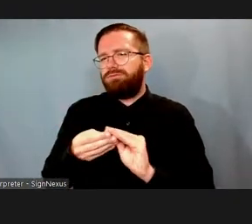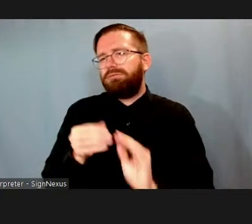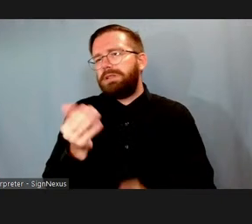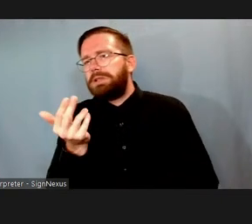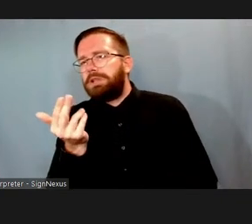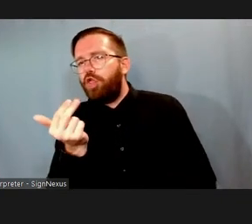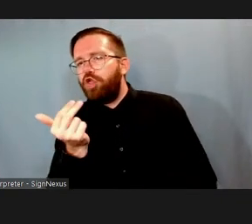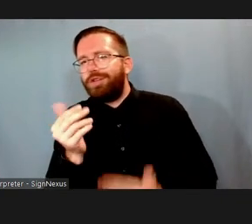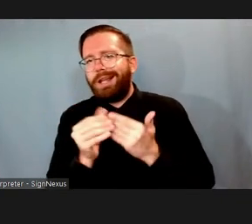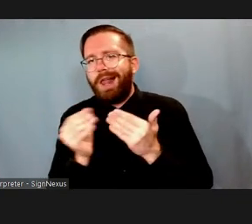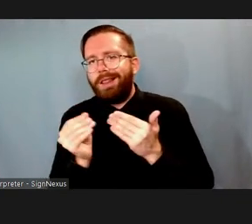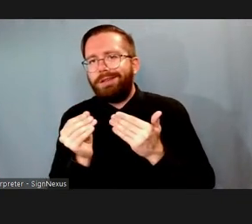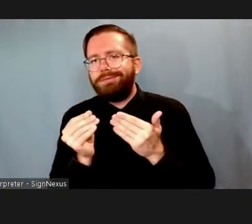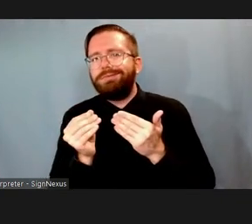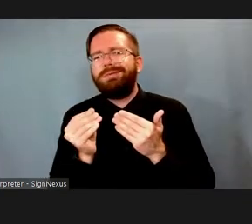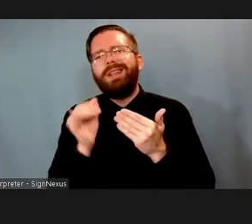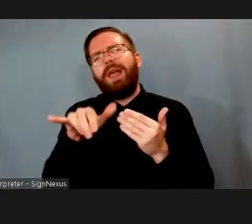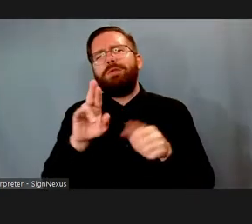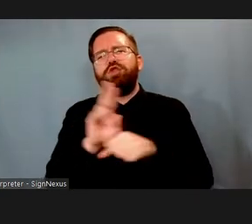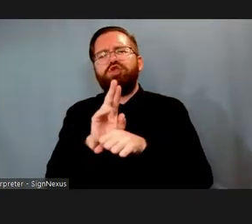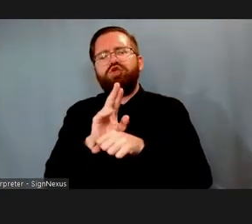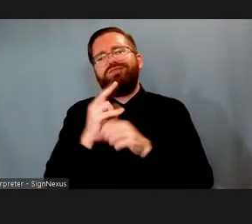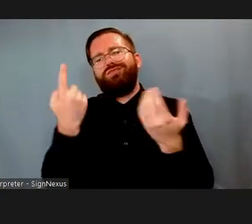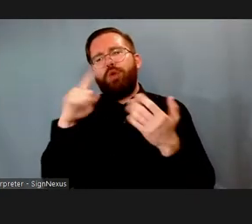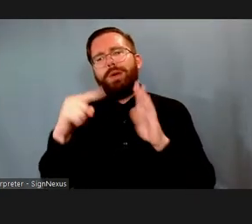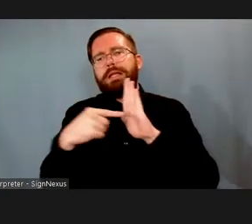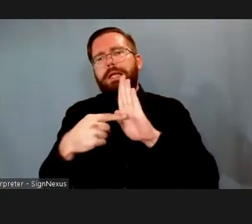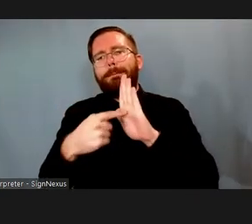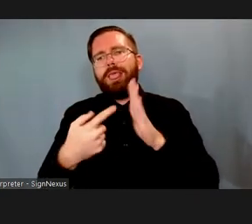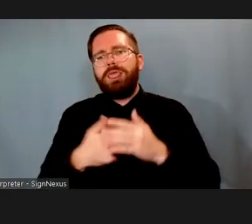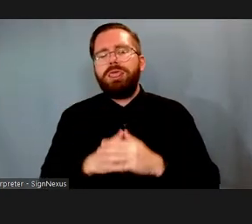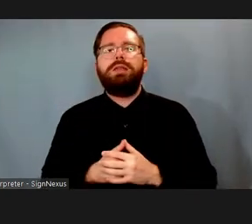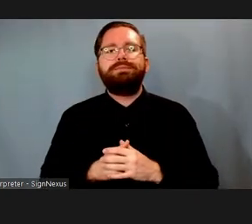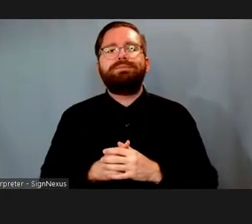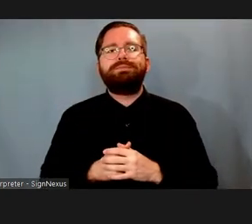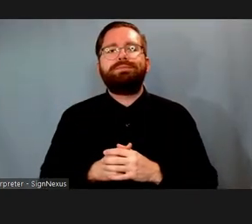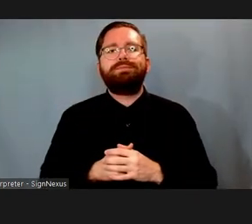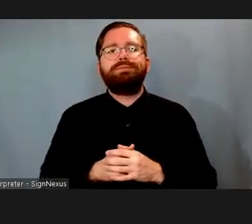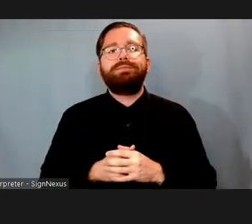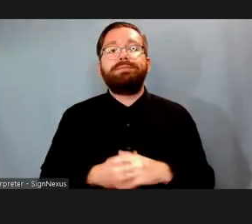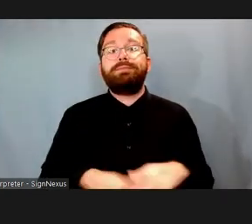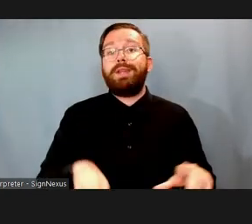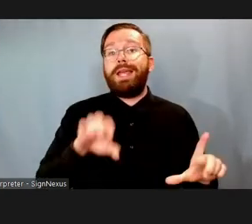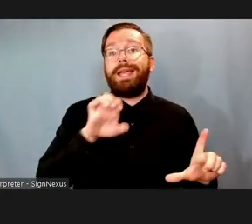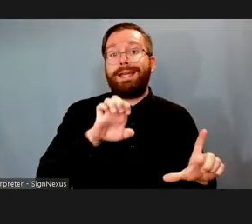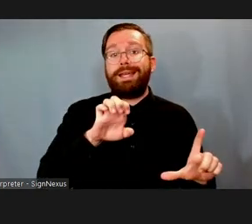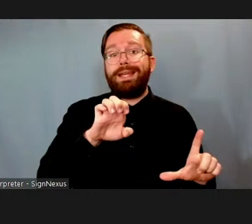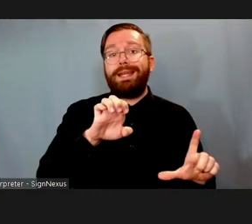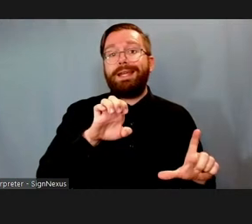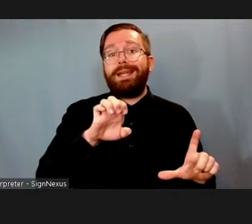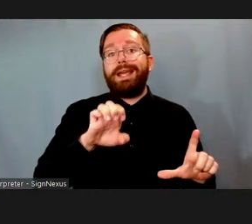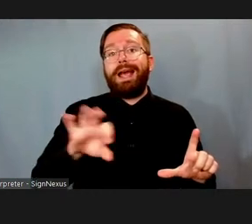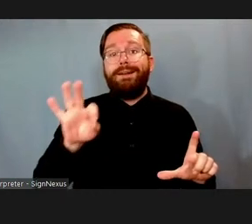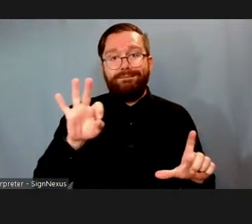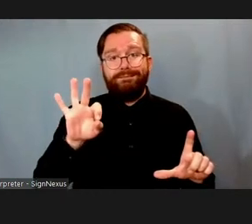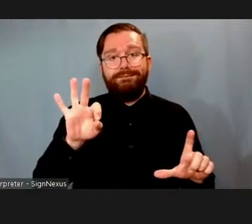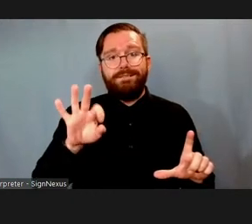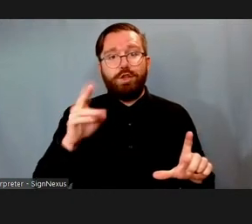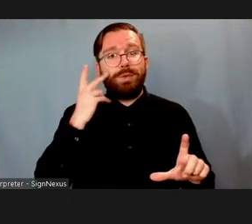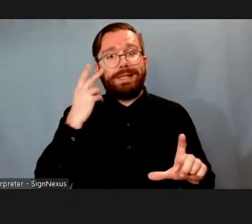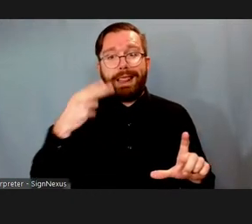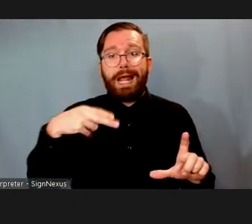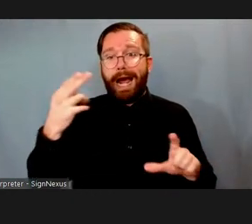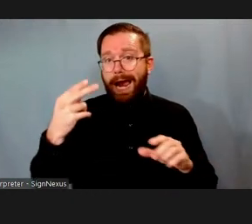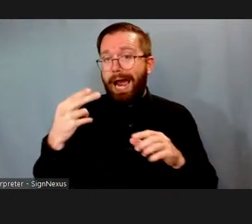purposes in d e and f you see those high crossing credits in d and e they are applied to the